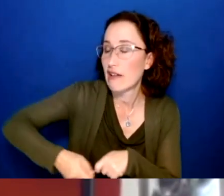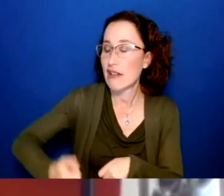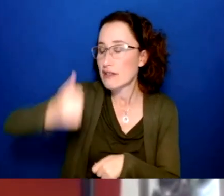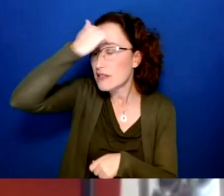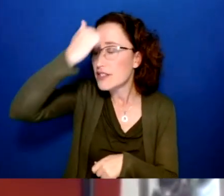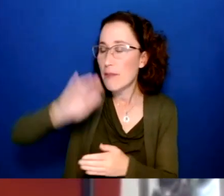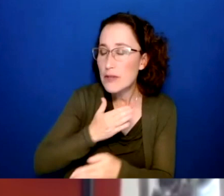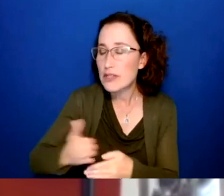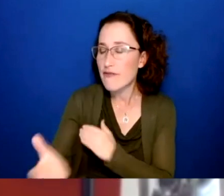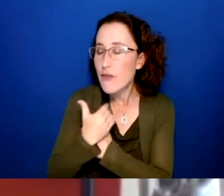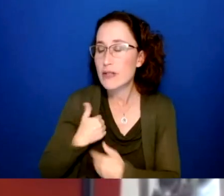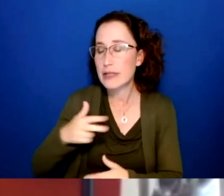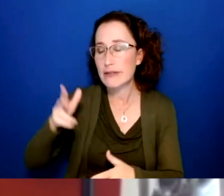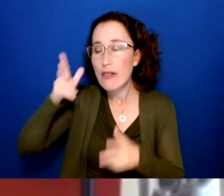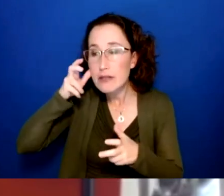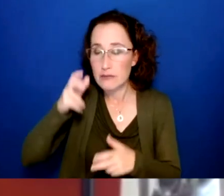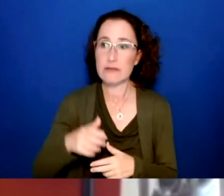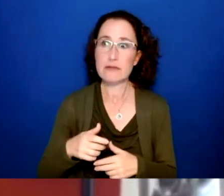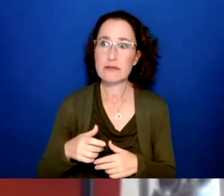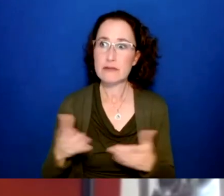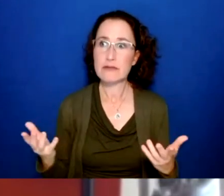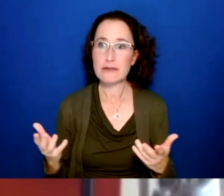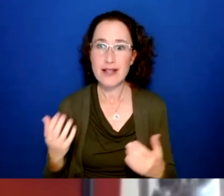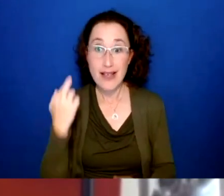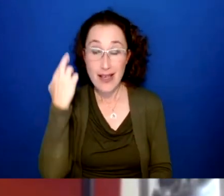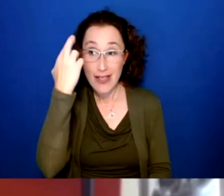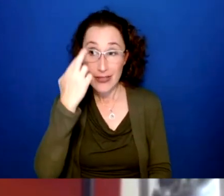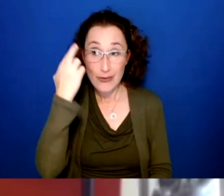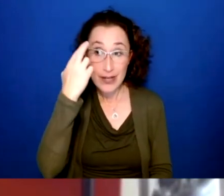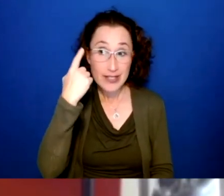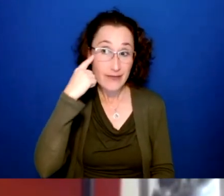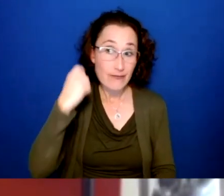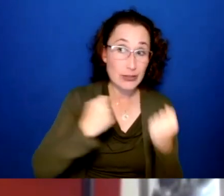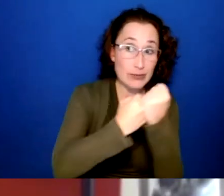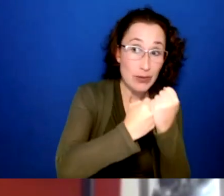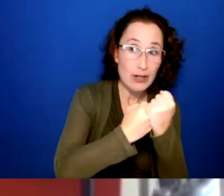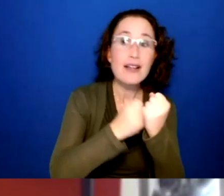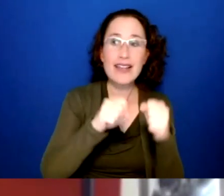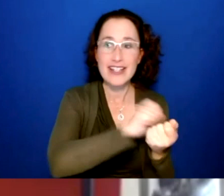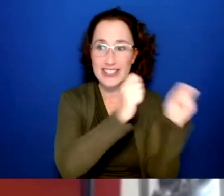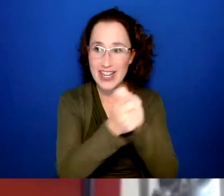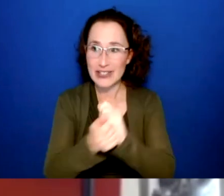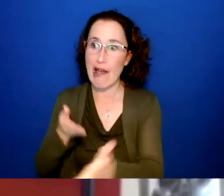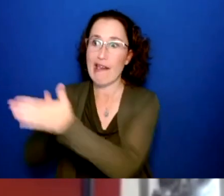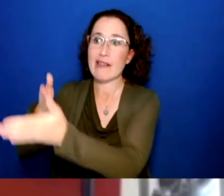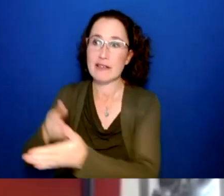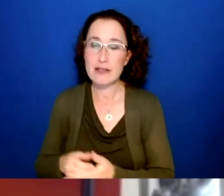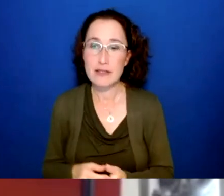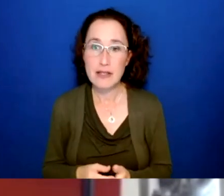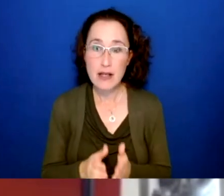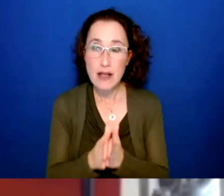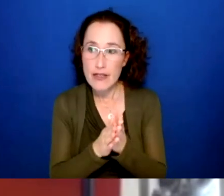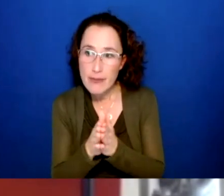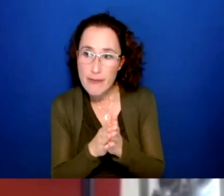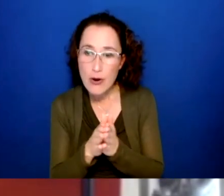So the essence of that is the reasons for can become reasons against when the motivation to search for reasons to